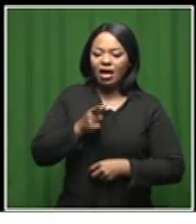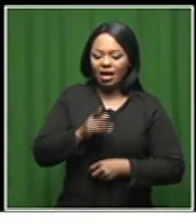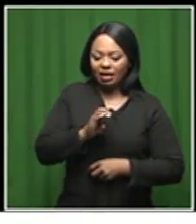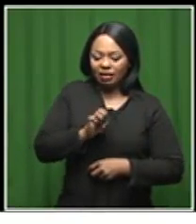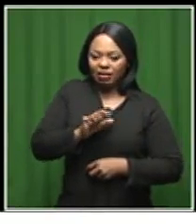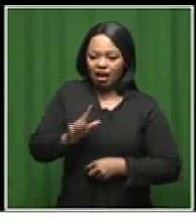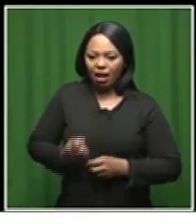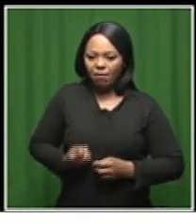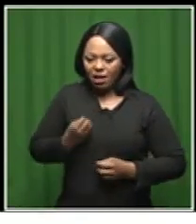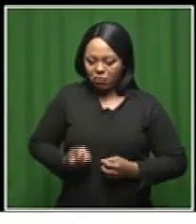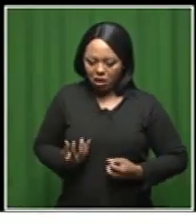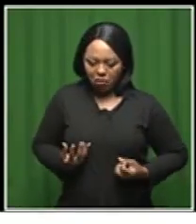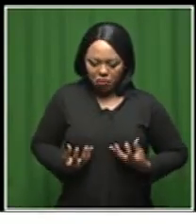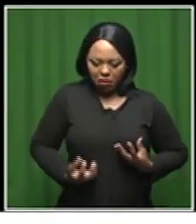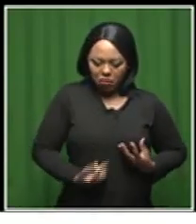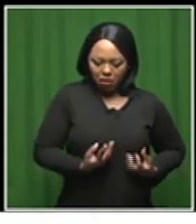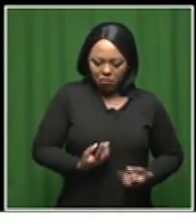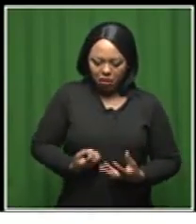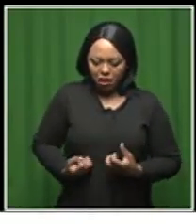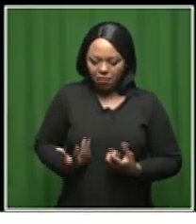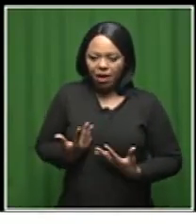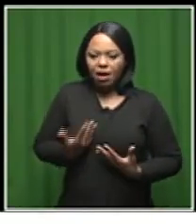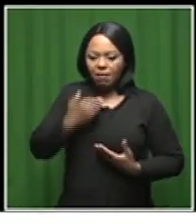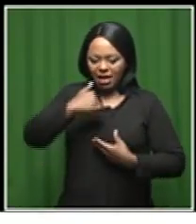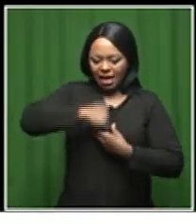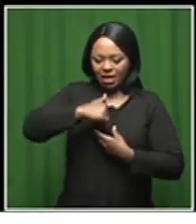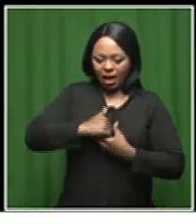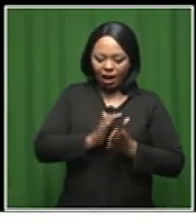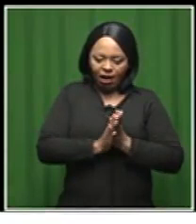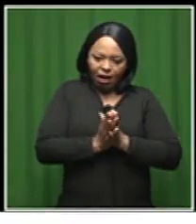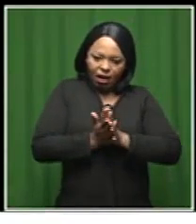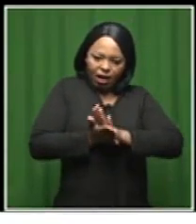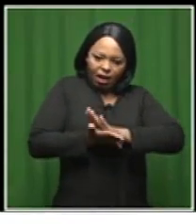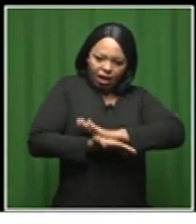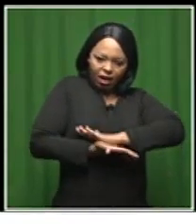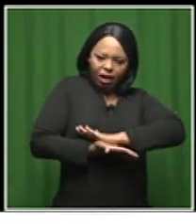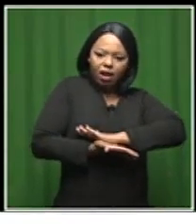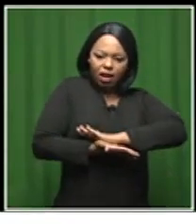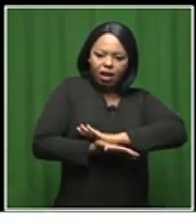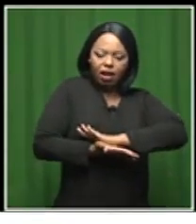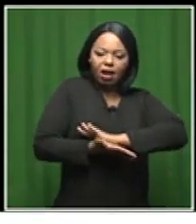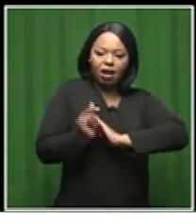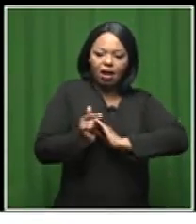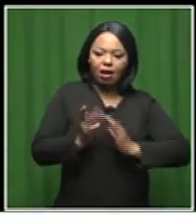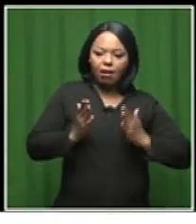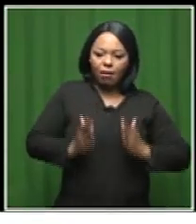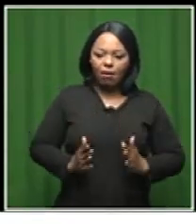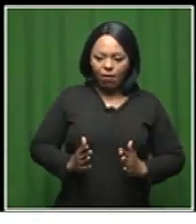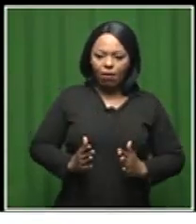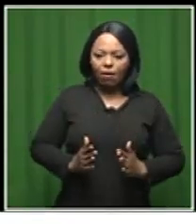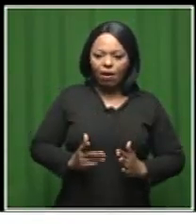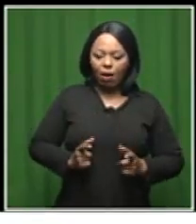other organs and cause organ damage. So generally speaking, if they are uncontrolled, they are